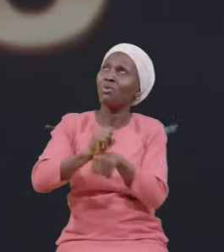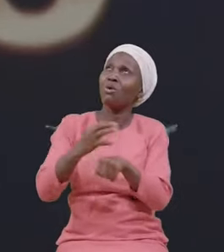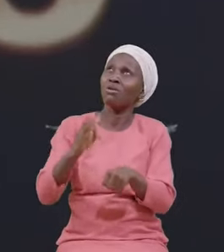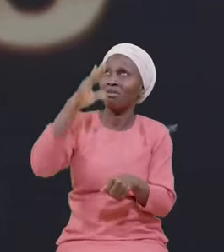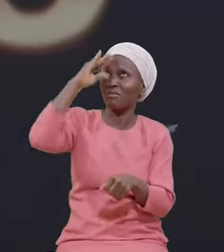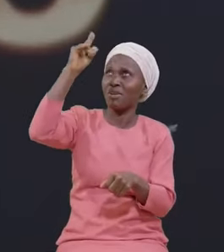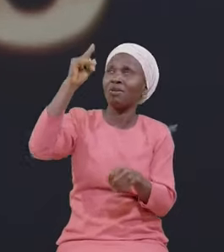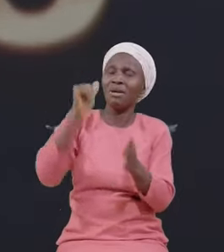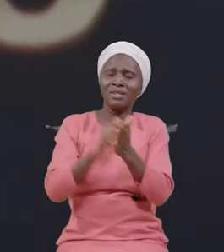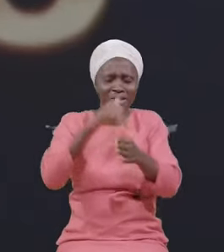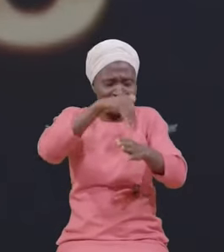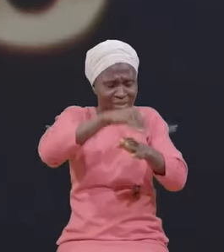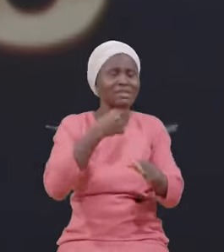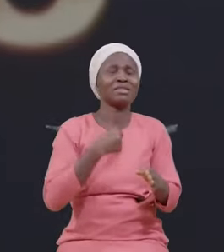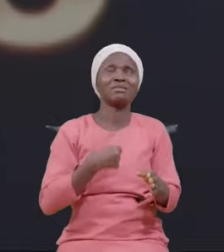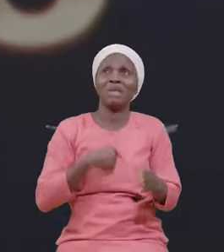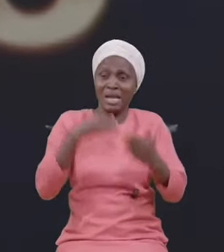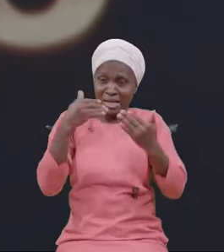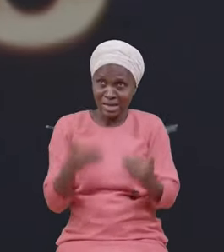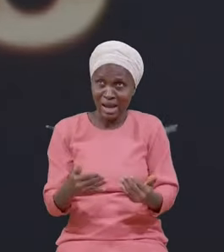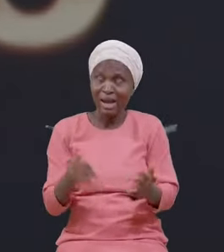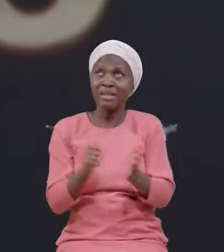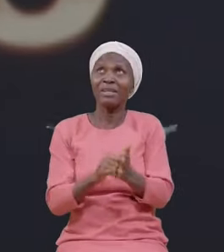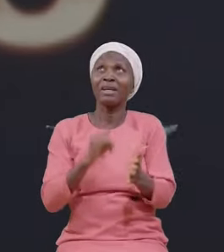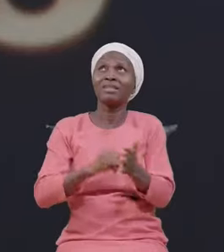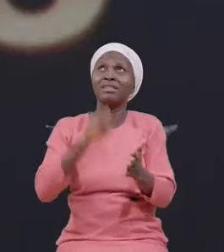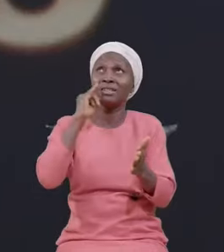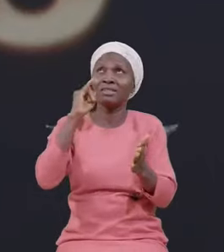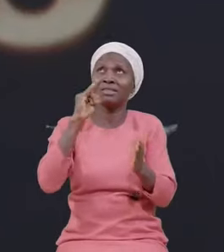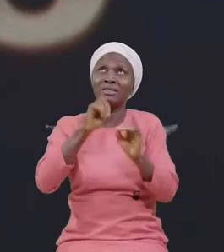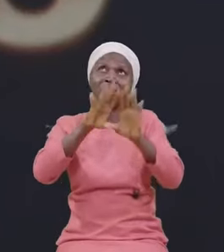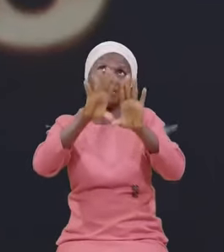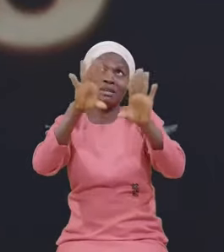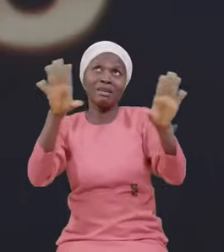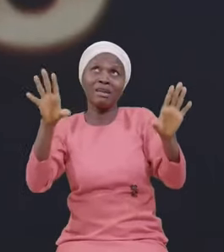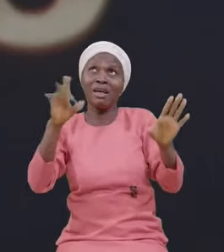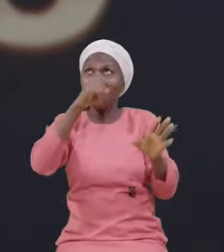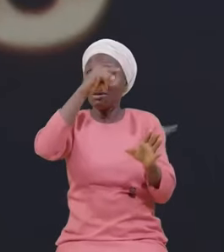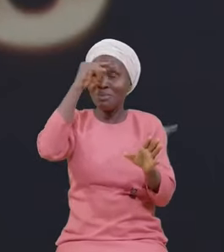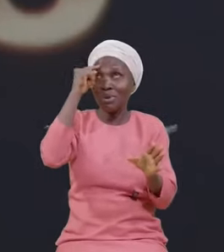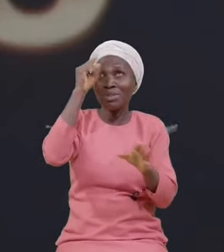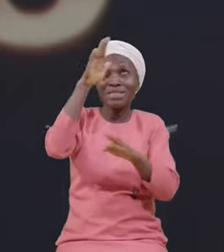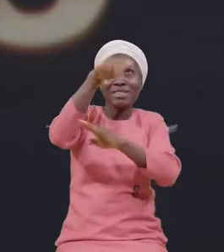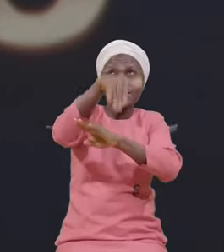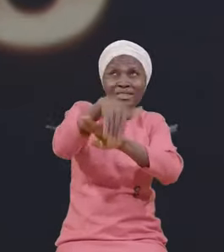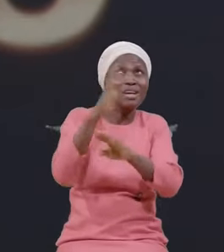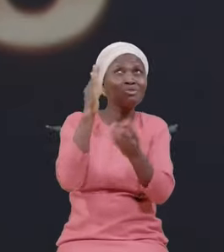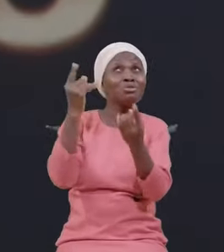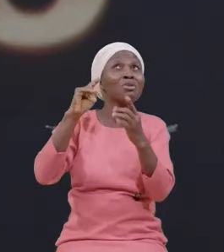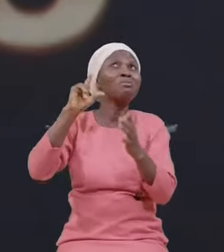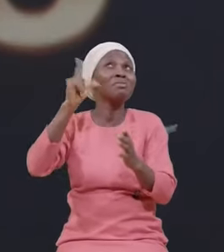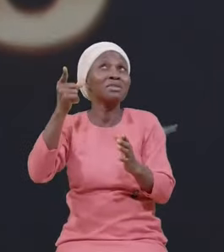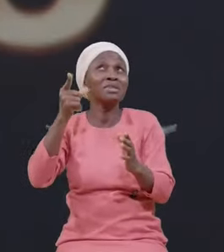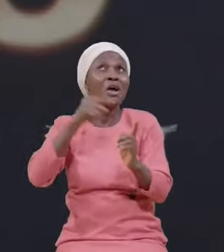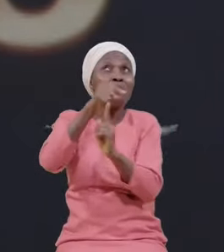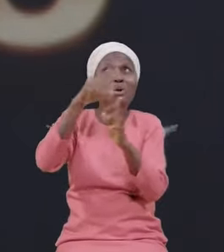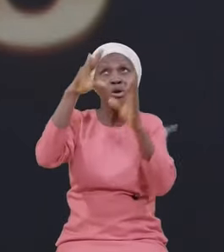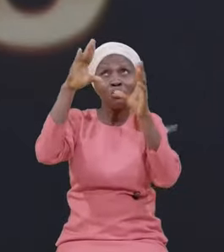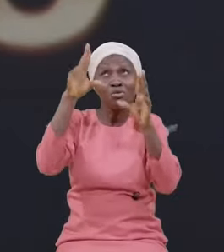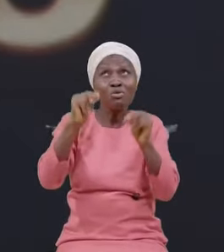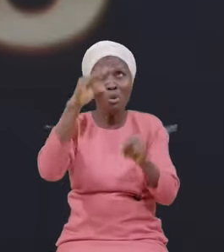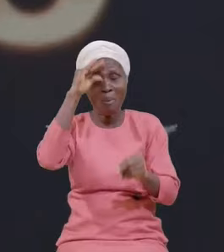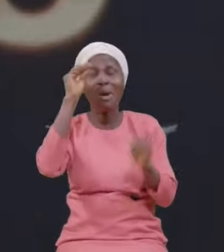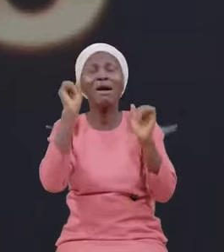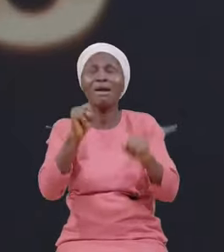is still day for the night is coming when no man can walk again oh Lord baptize